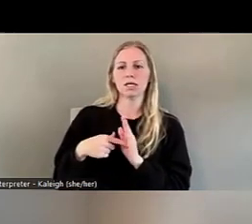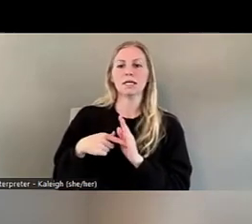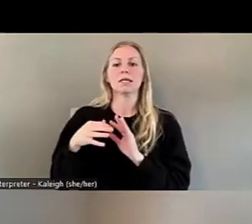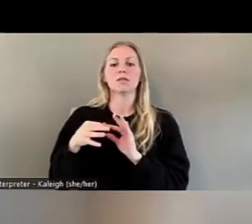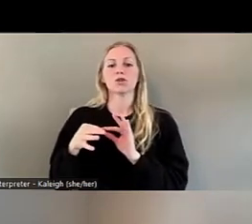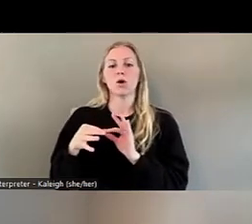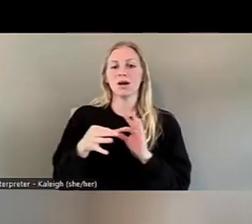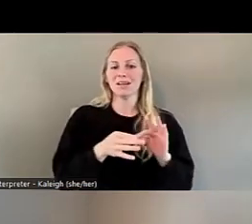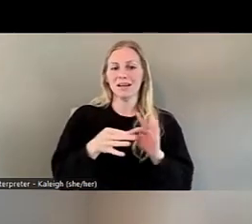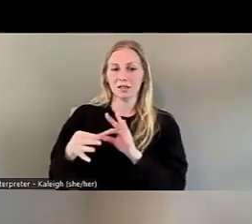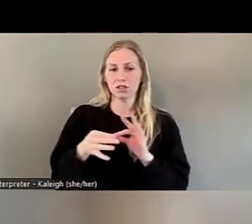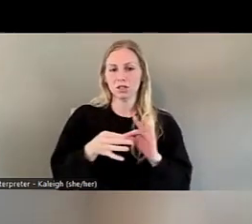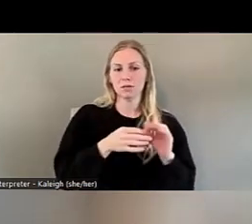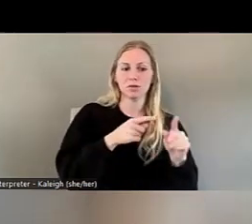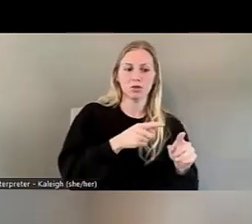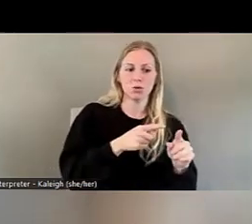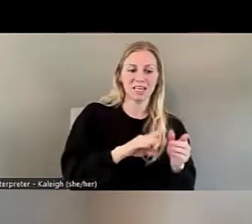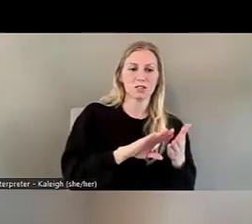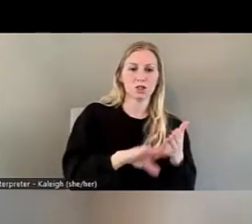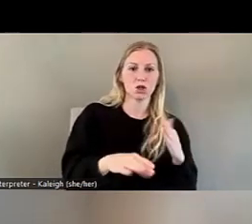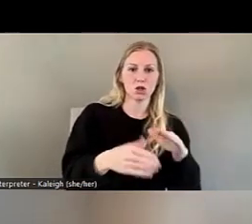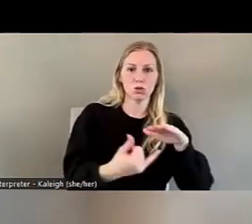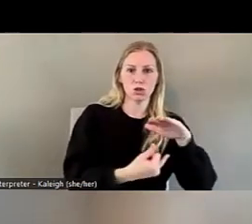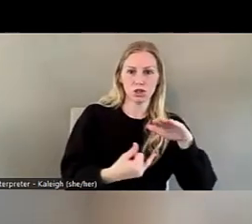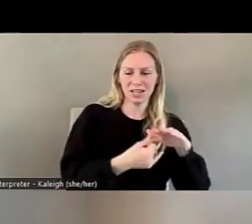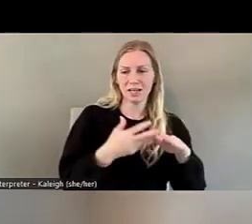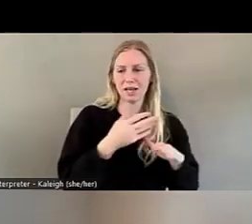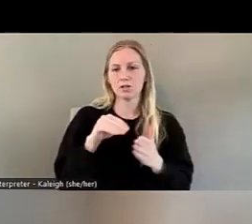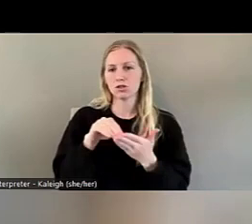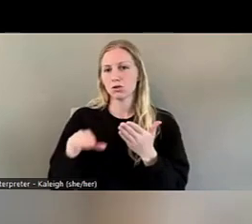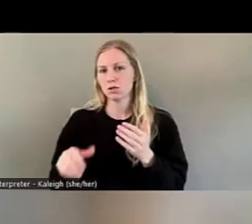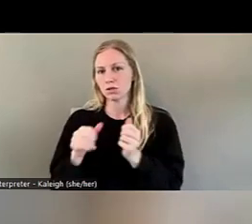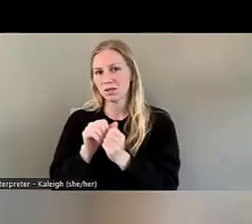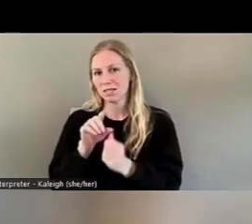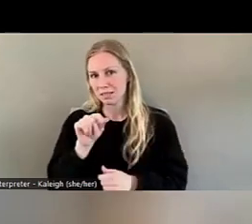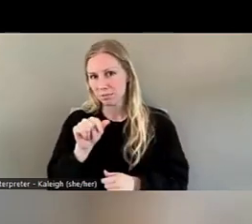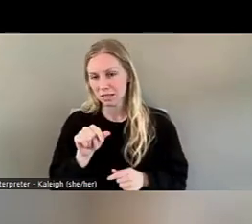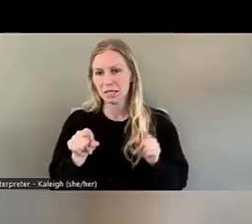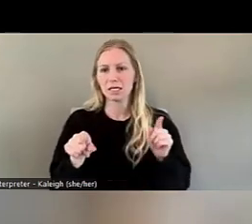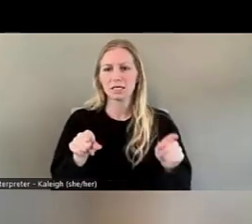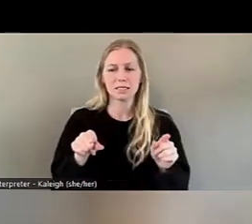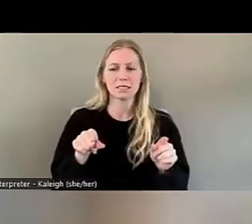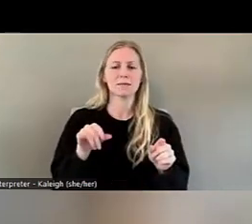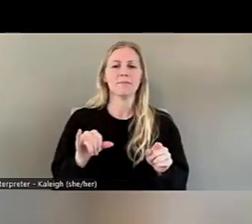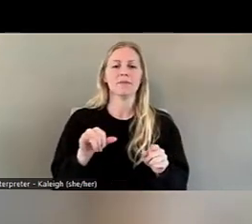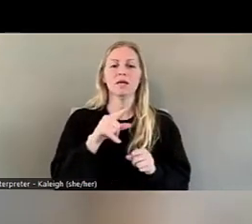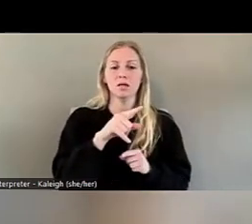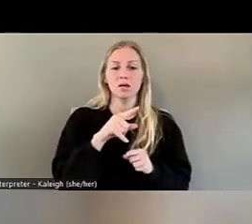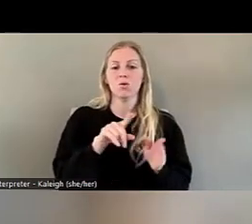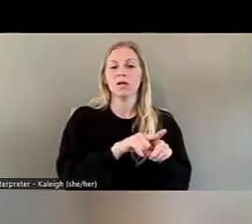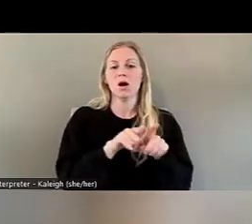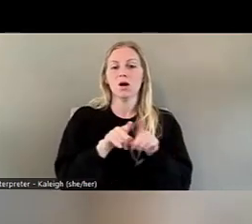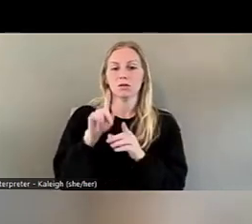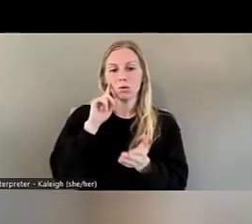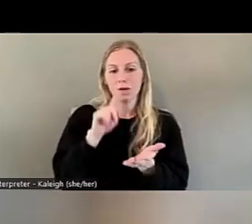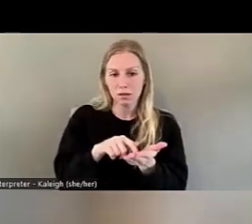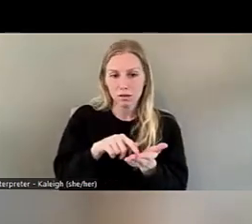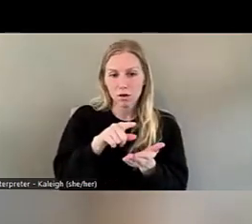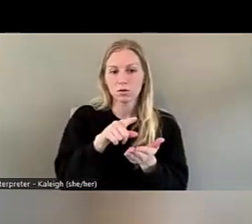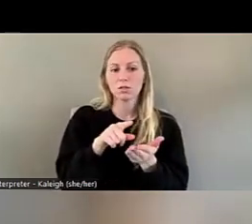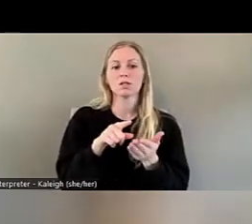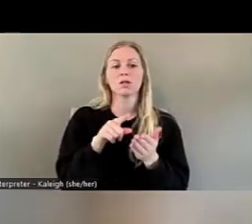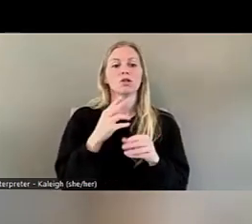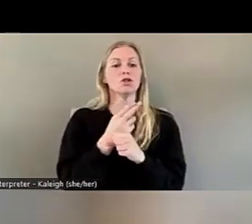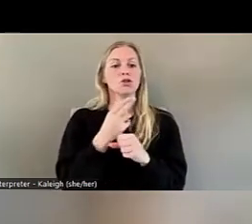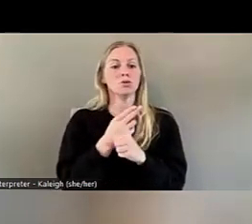disabilities. We also found that, in addition to designated seclusion rooms, the district secluded students in